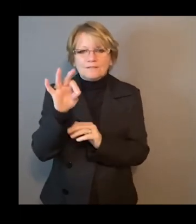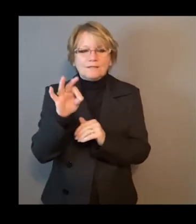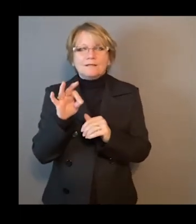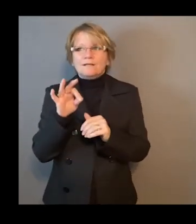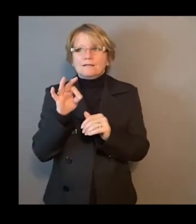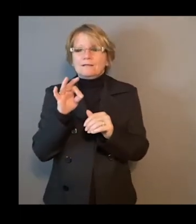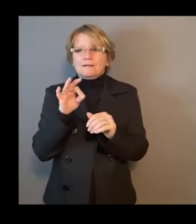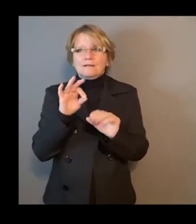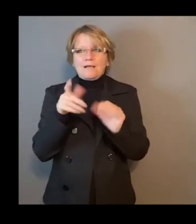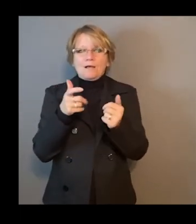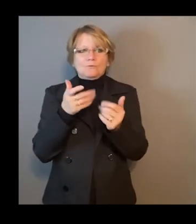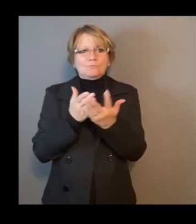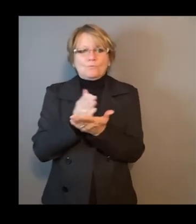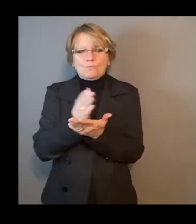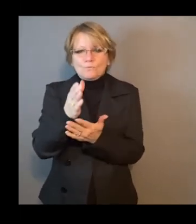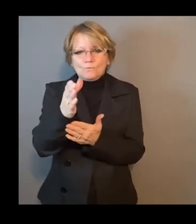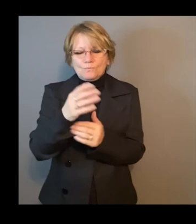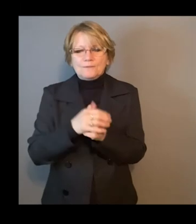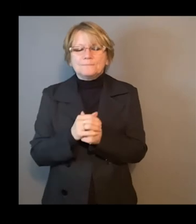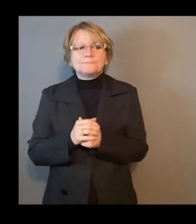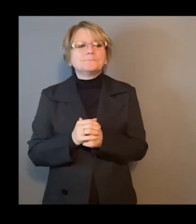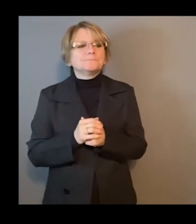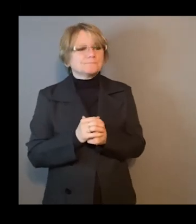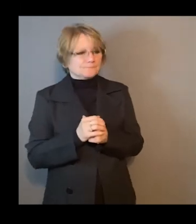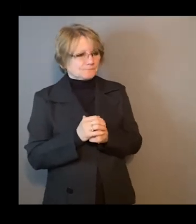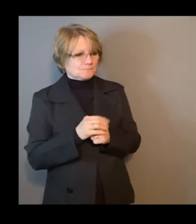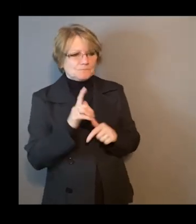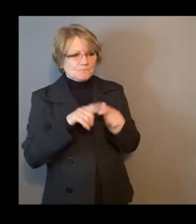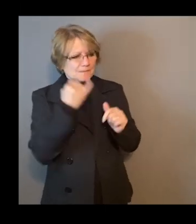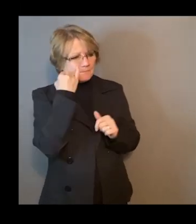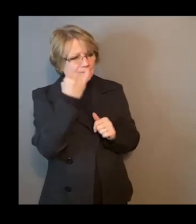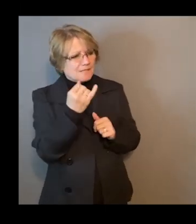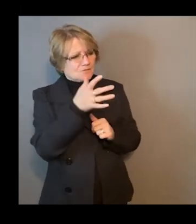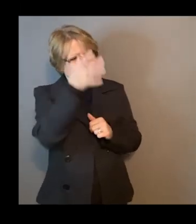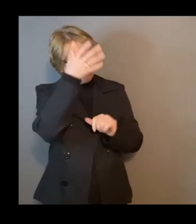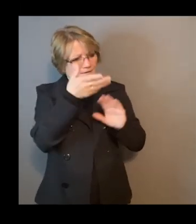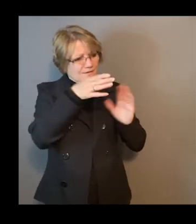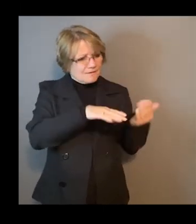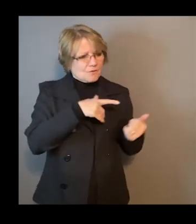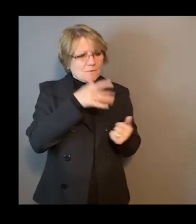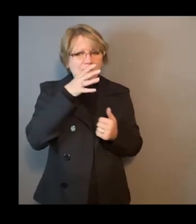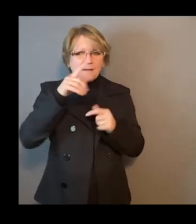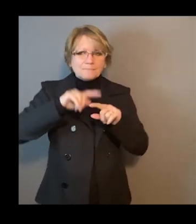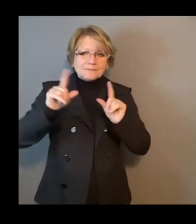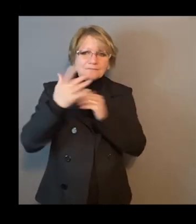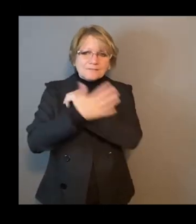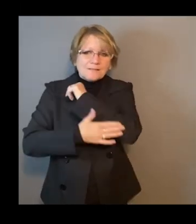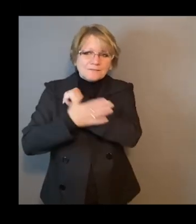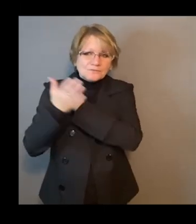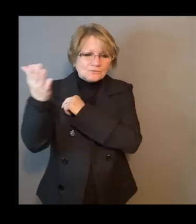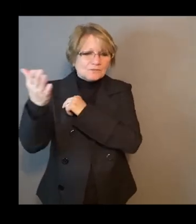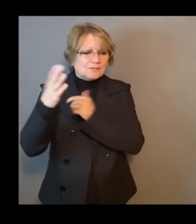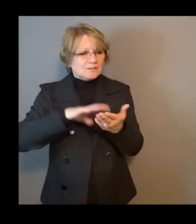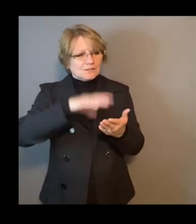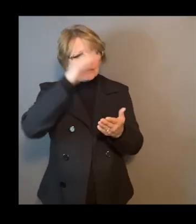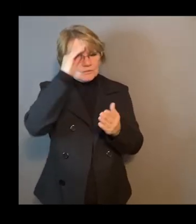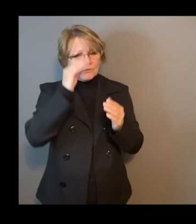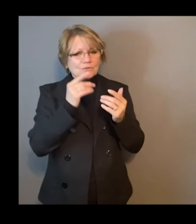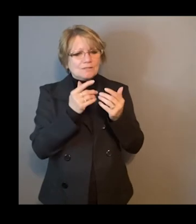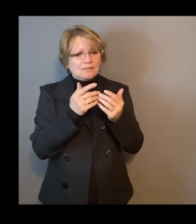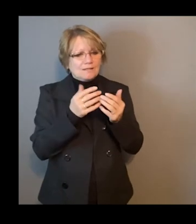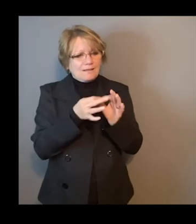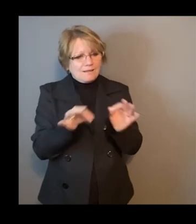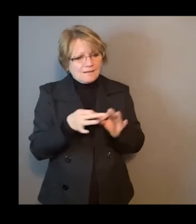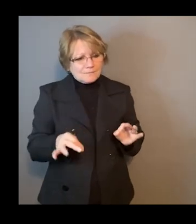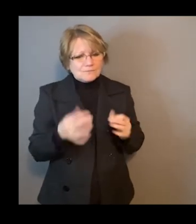time. Yeah. Could imagine, you know, losing your father, your mom being in a different country, learning a language, trying to pay